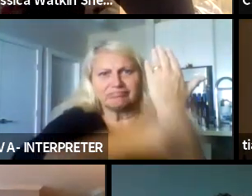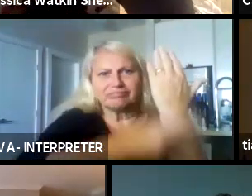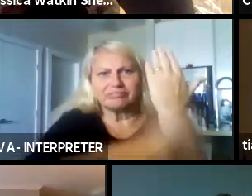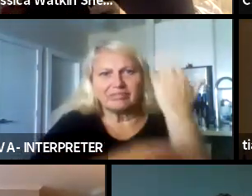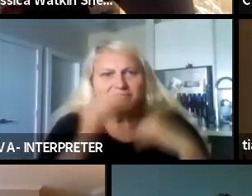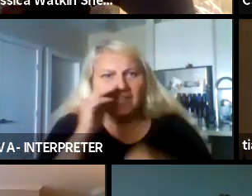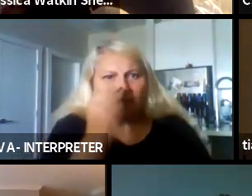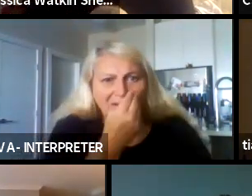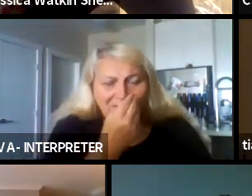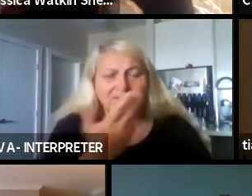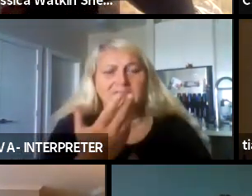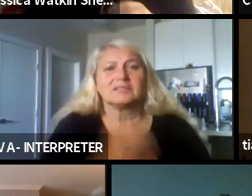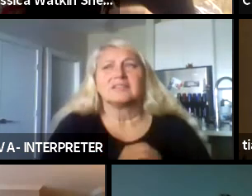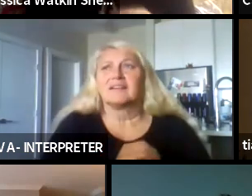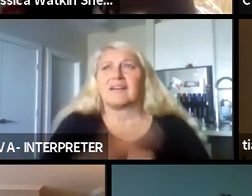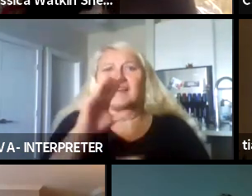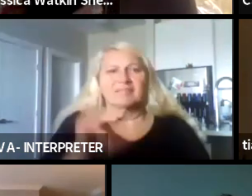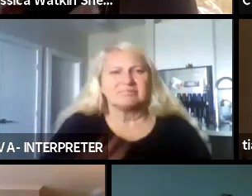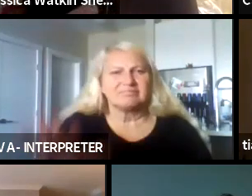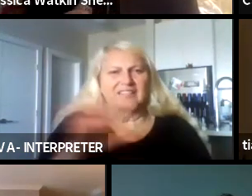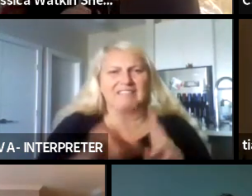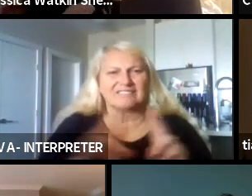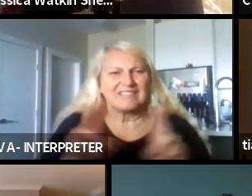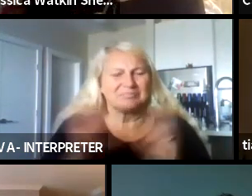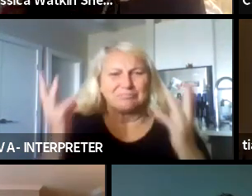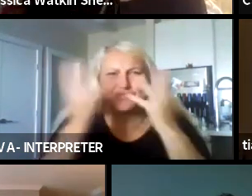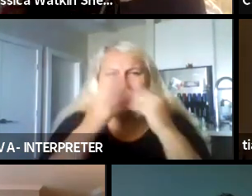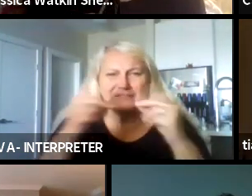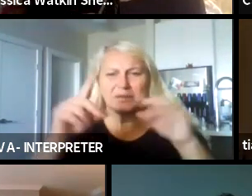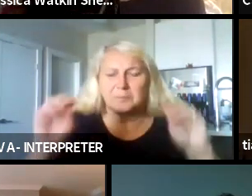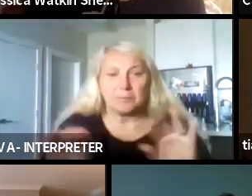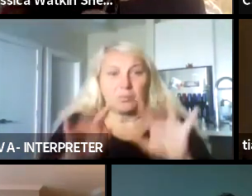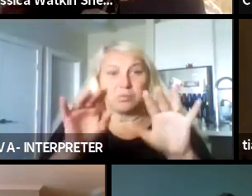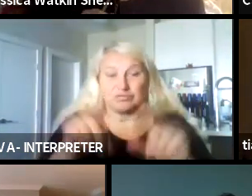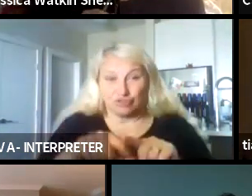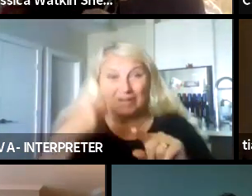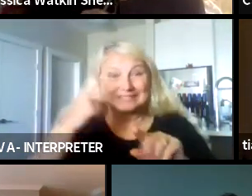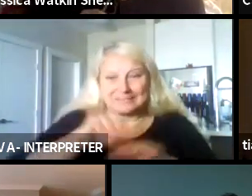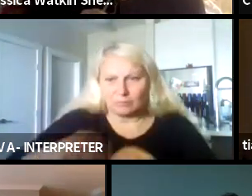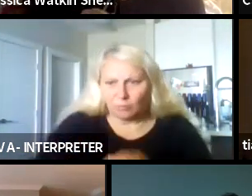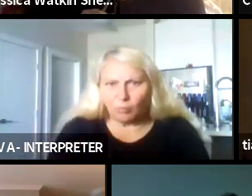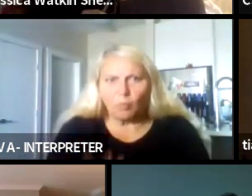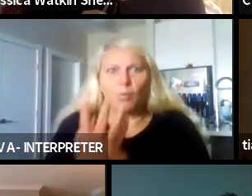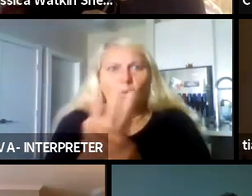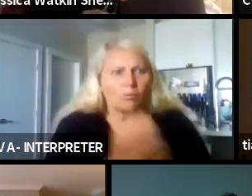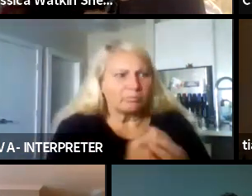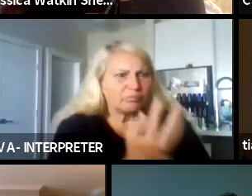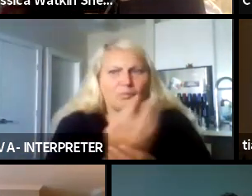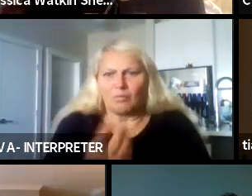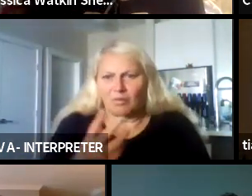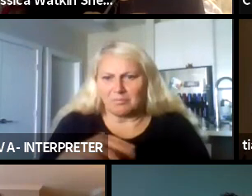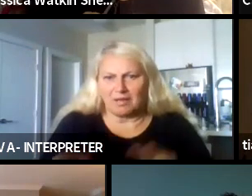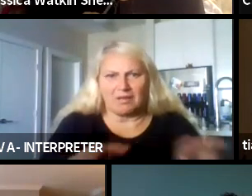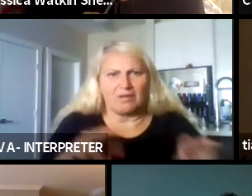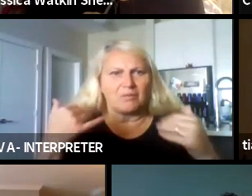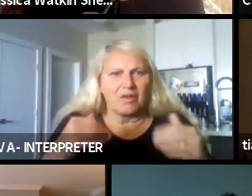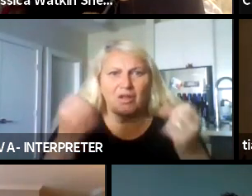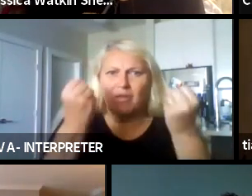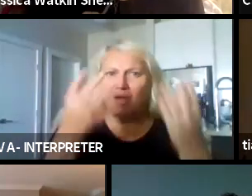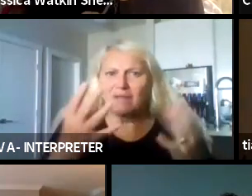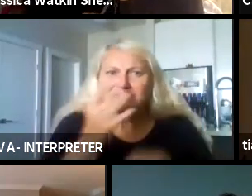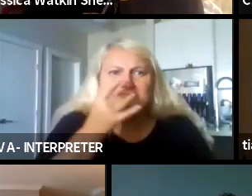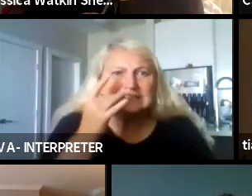beautiful herbaceous plants springing up from the ground, lots of delicious things to eat.